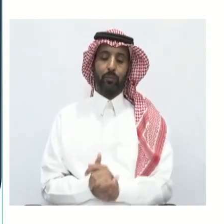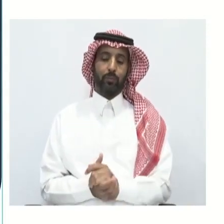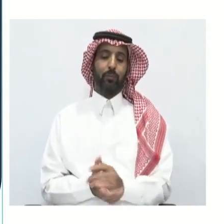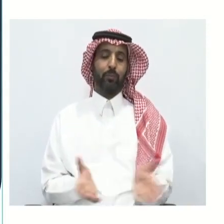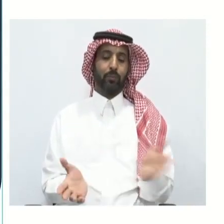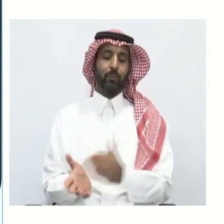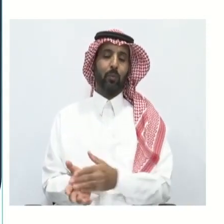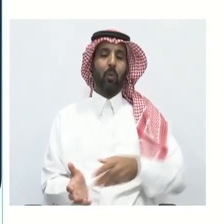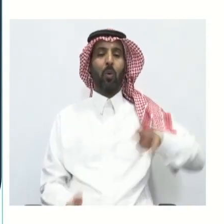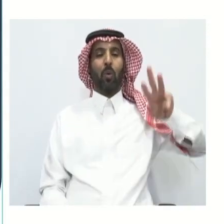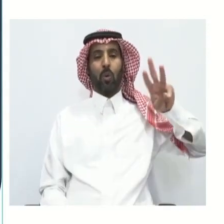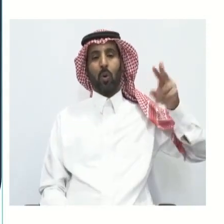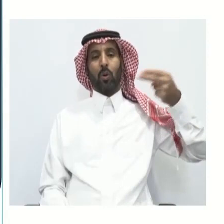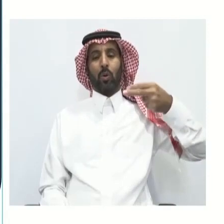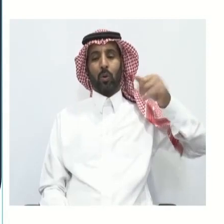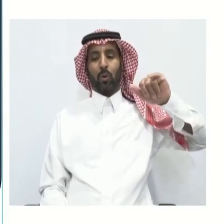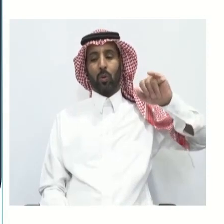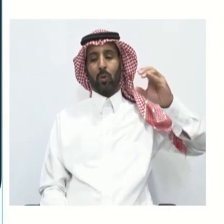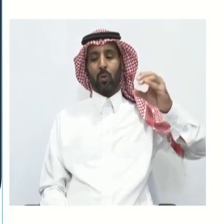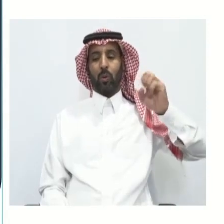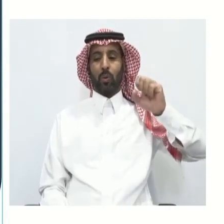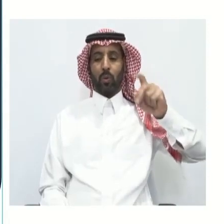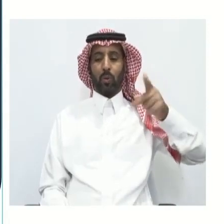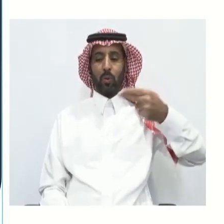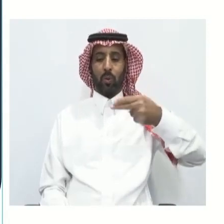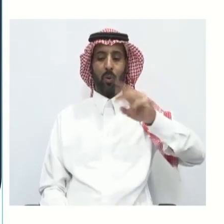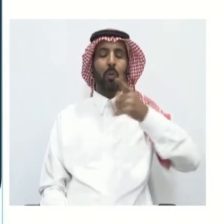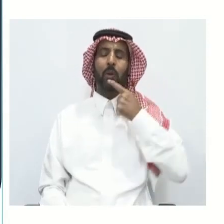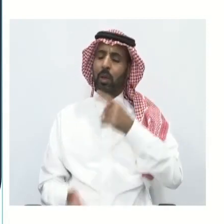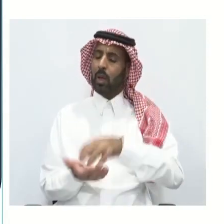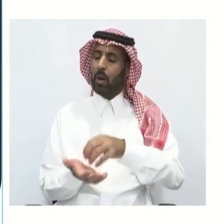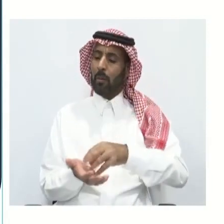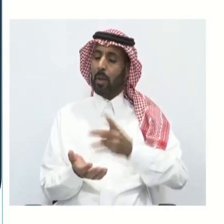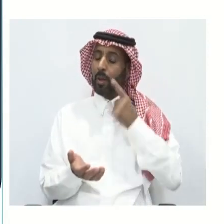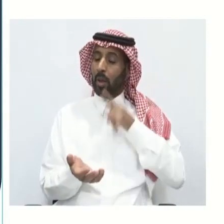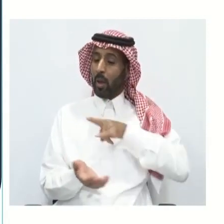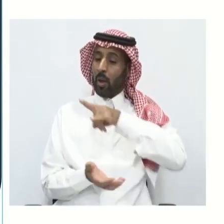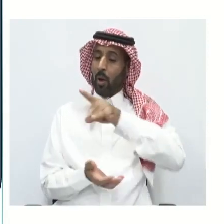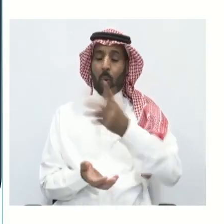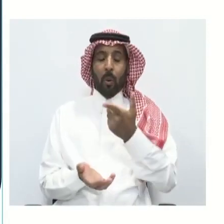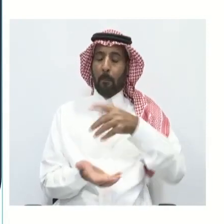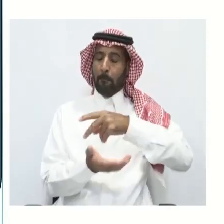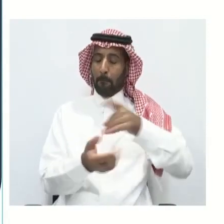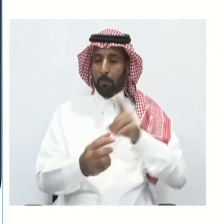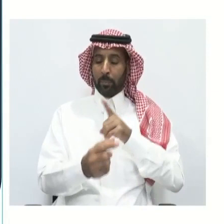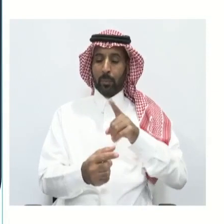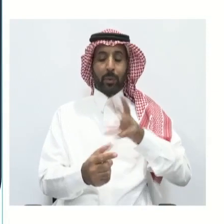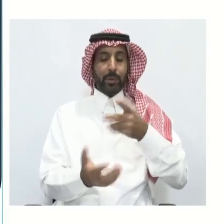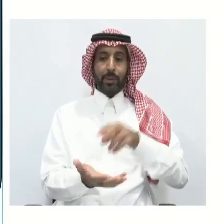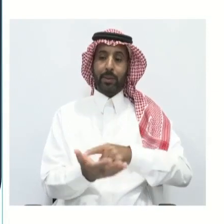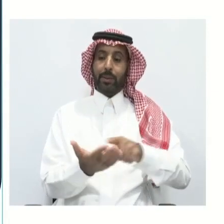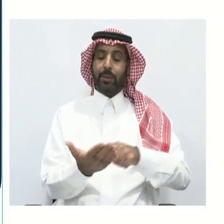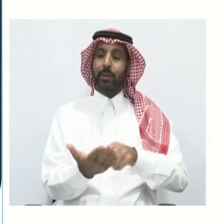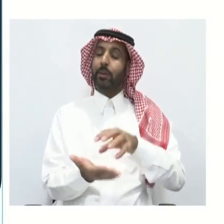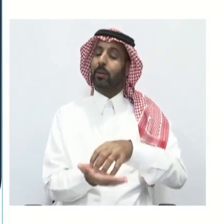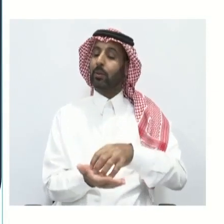Next, with which countries is he going to visit? Which countries is he going to visit? So you're